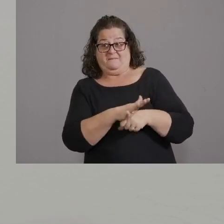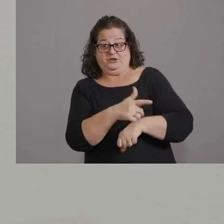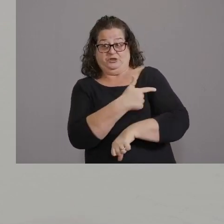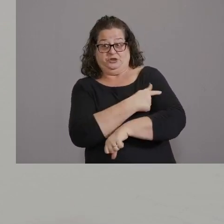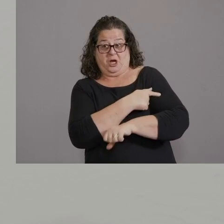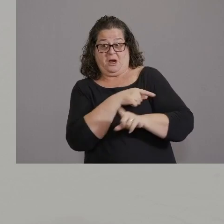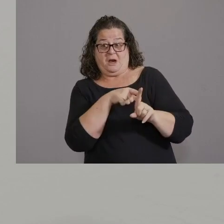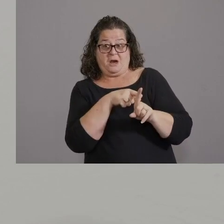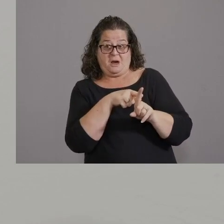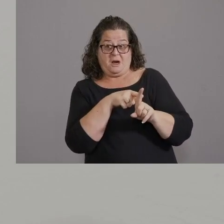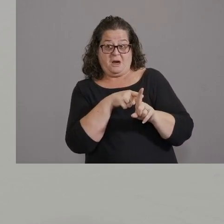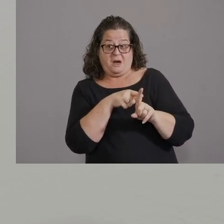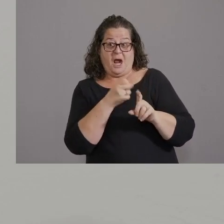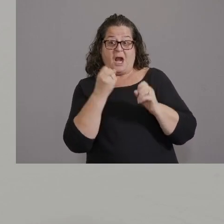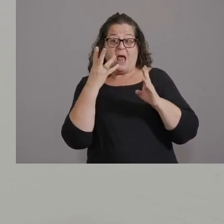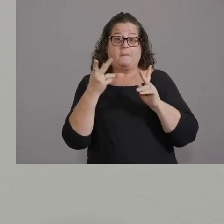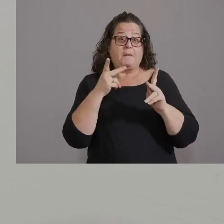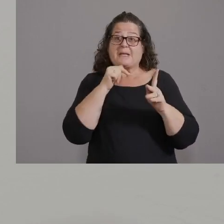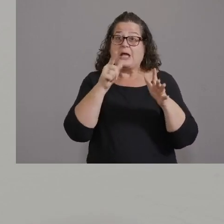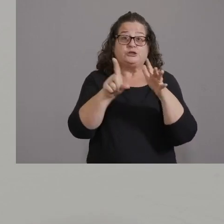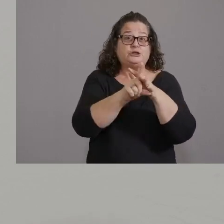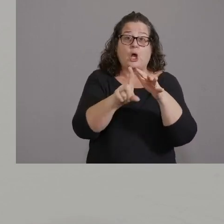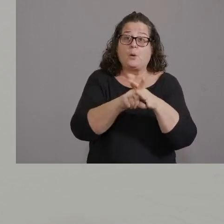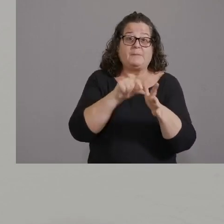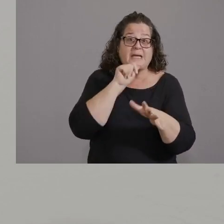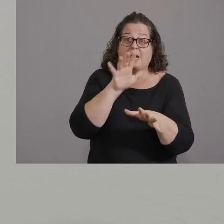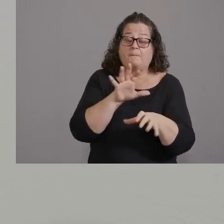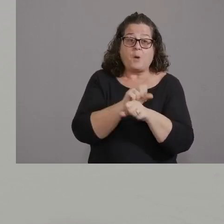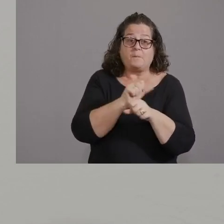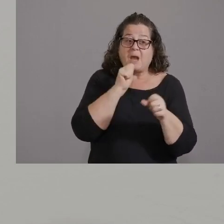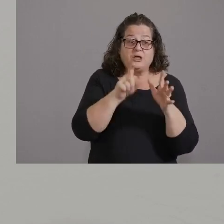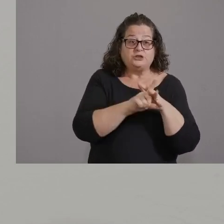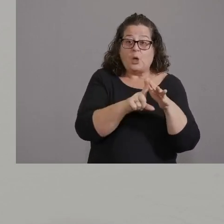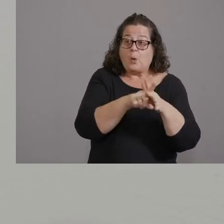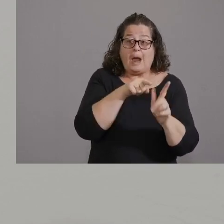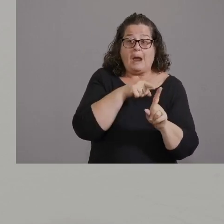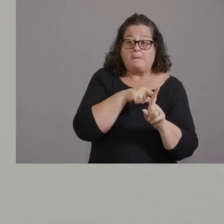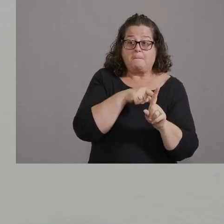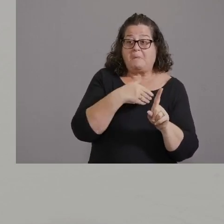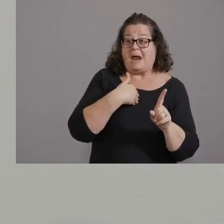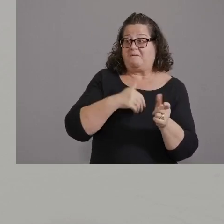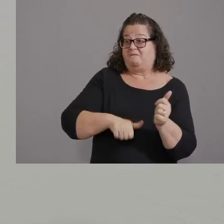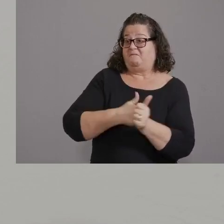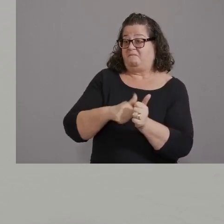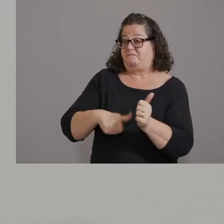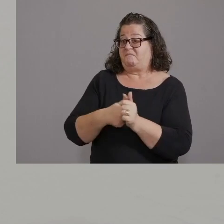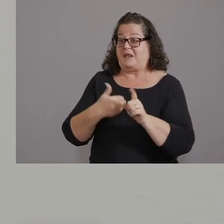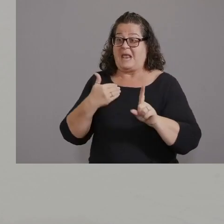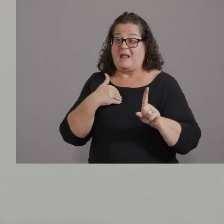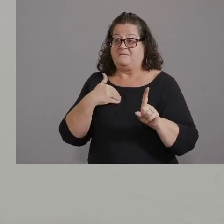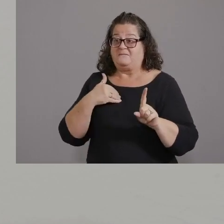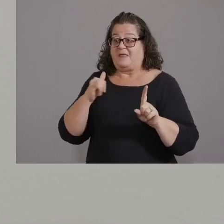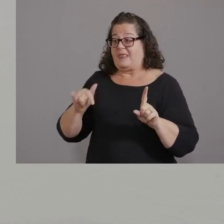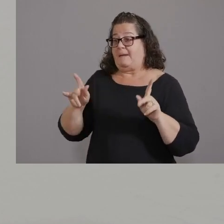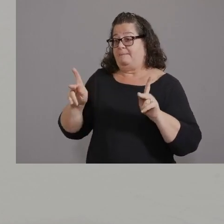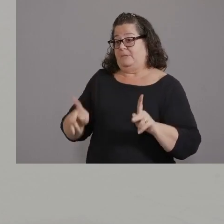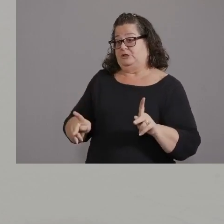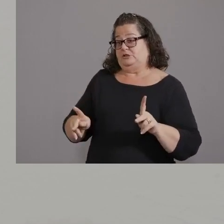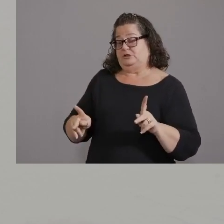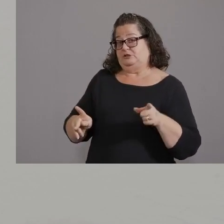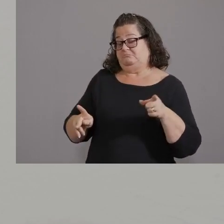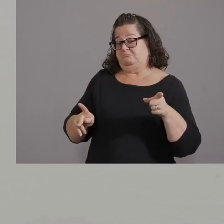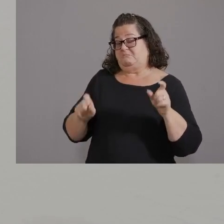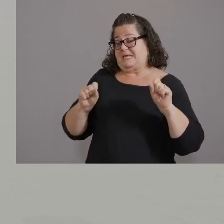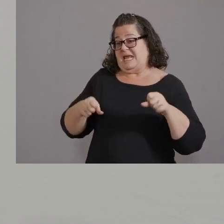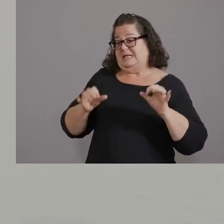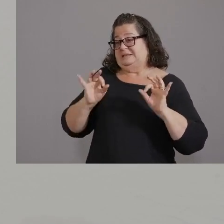of no-shows, they can make a decision on if somebody in the car who is with somebody who had an appointment, so is